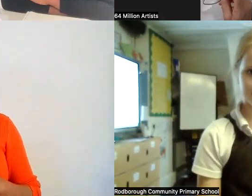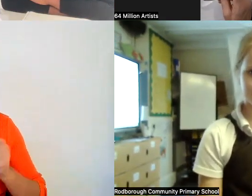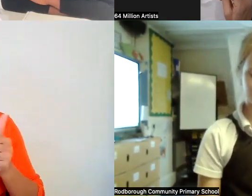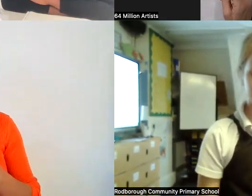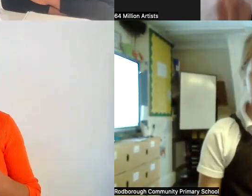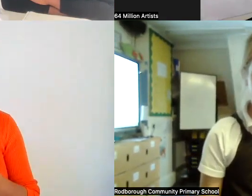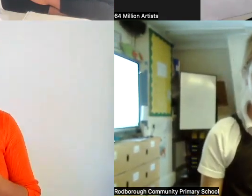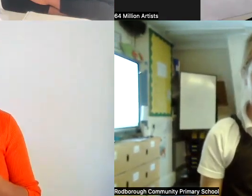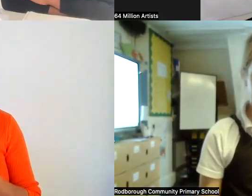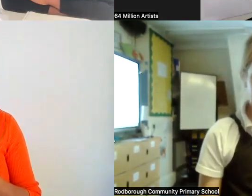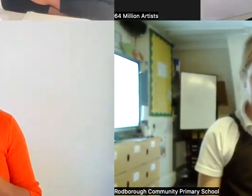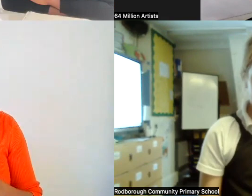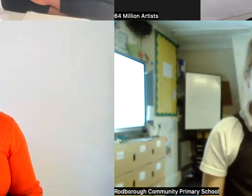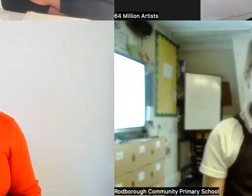clear.